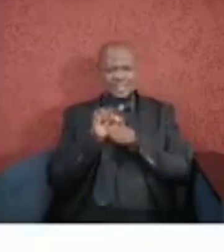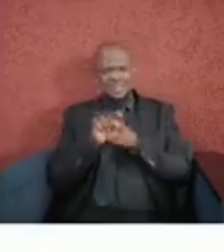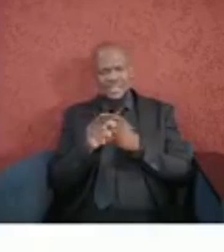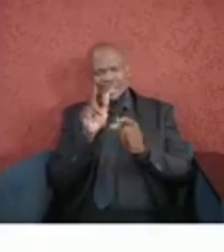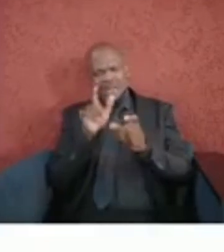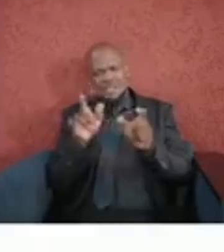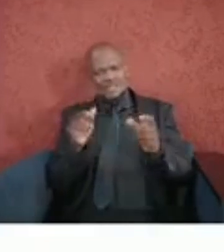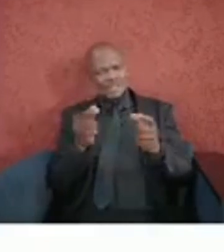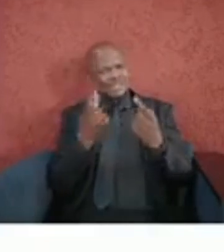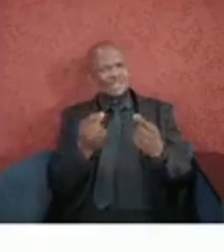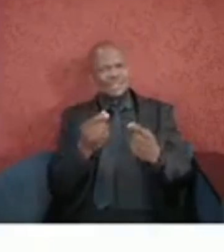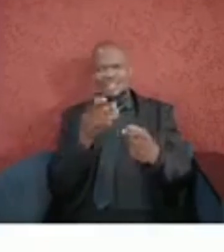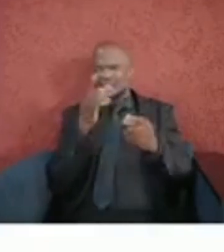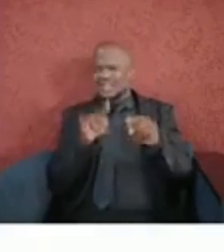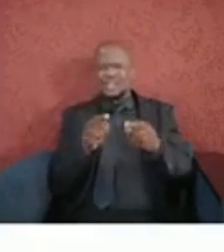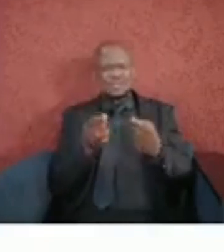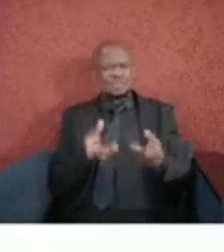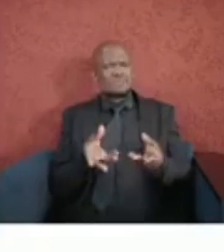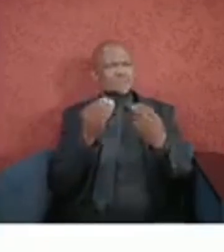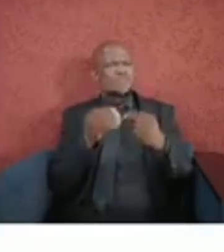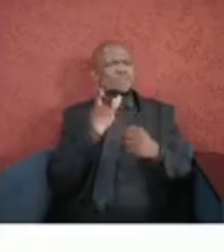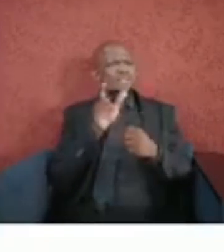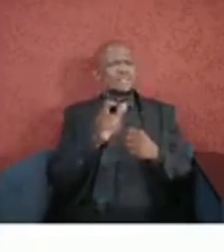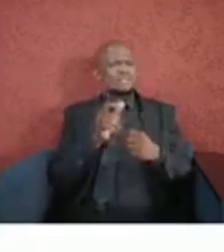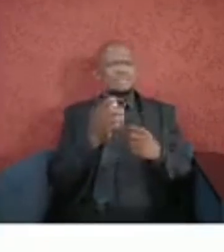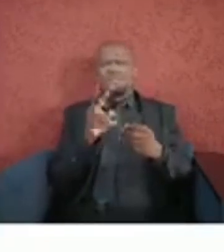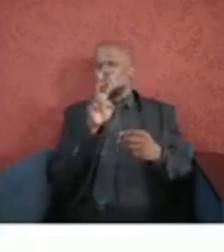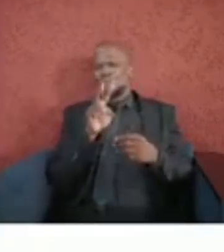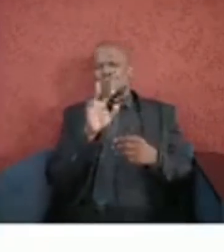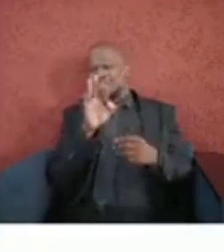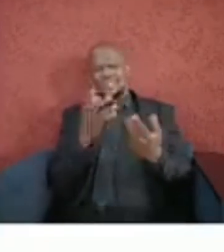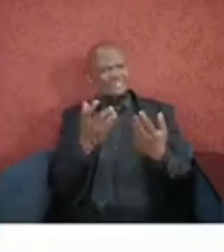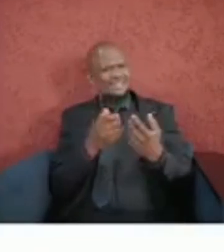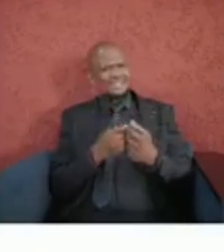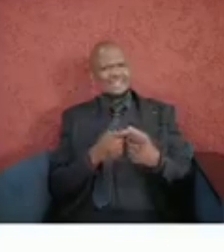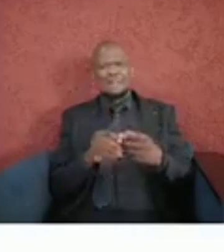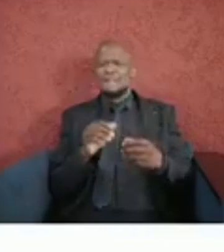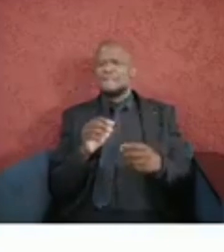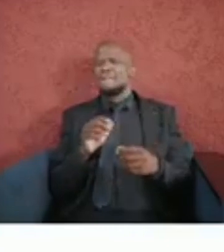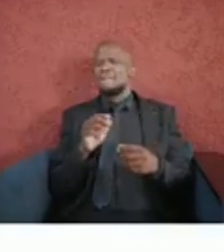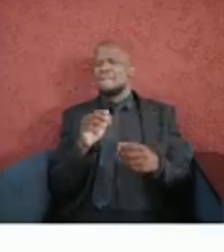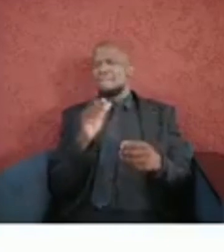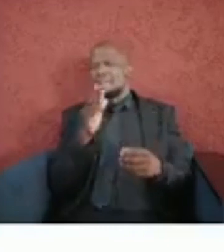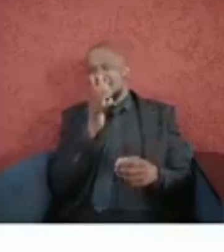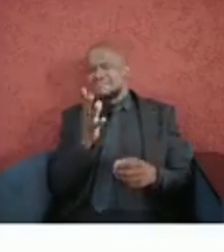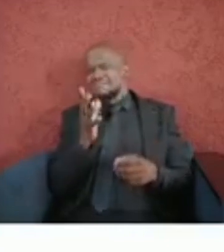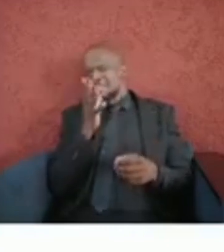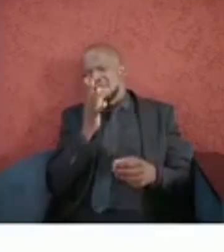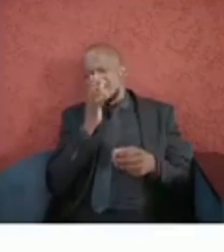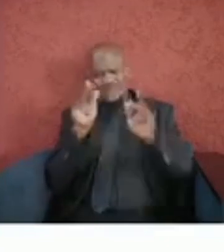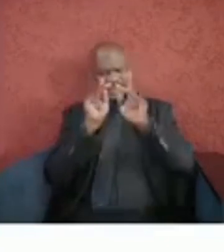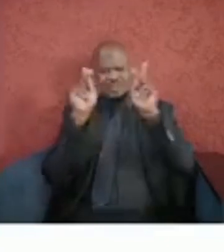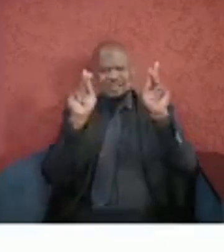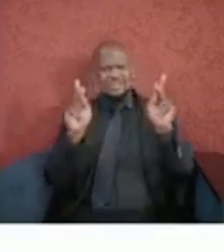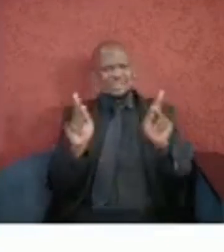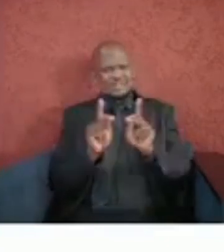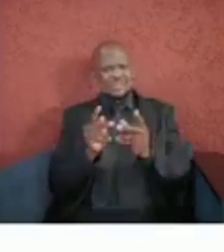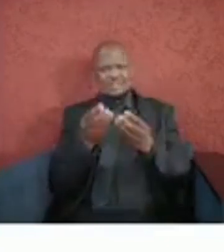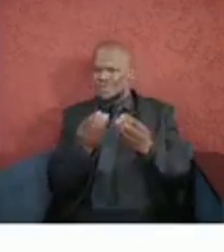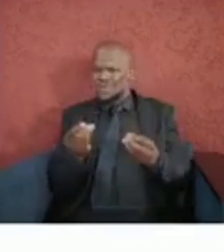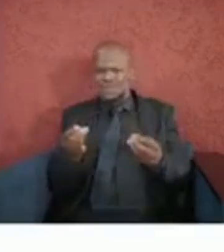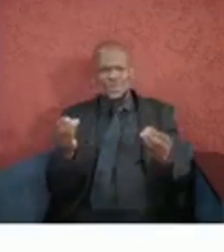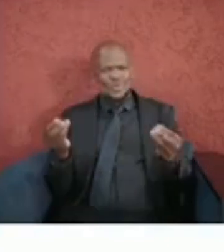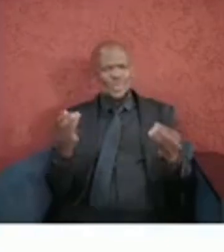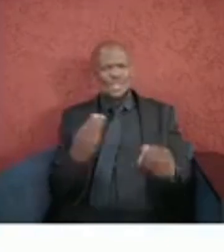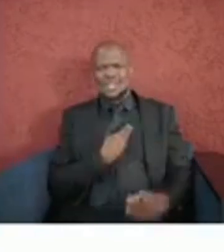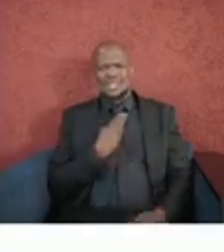just find one device that has 1 or 2 pictures. It will be images, millions of images of children, very young children who